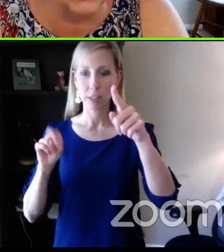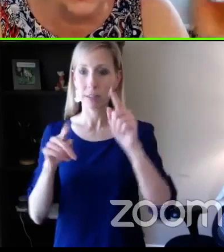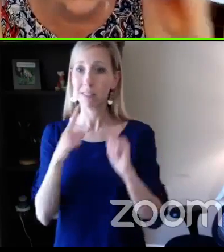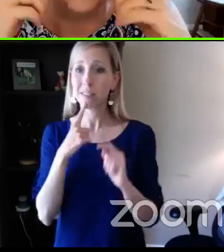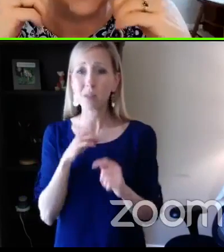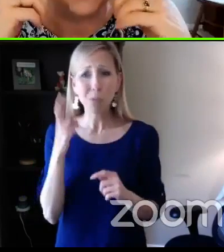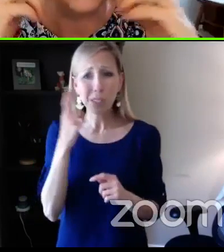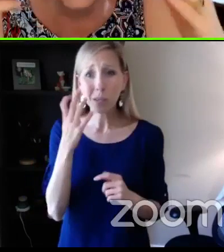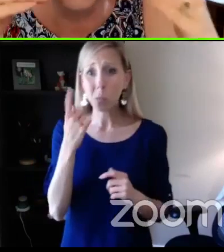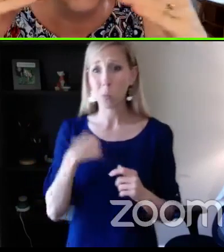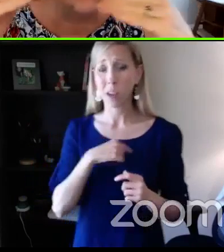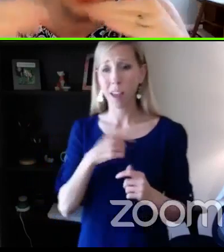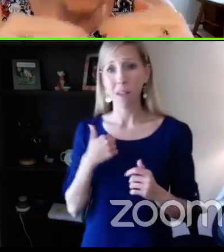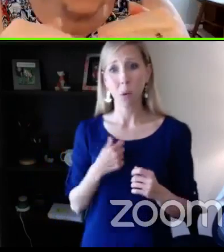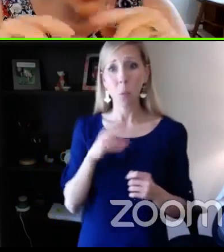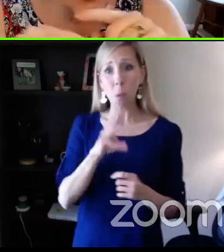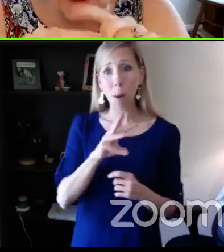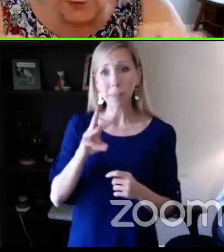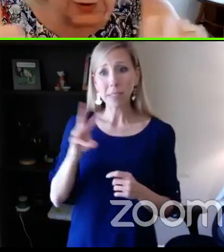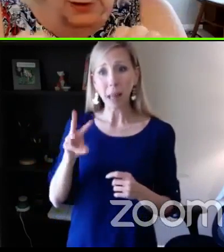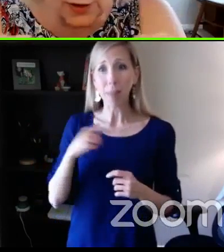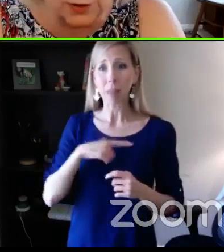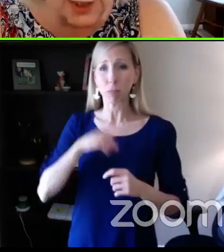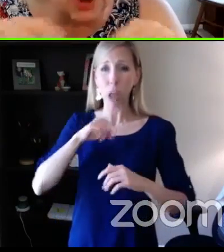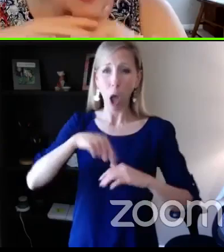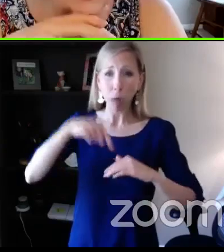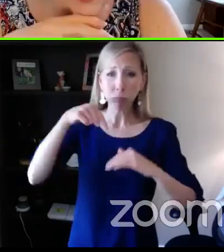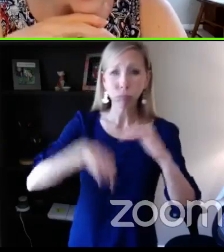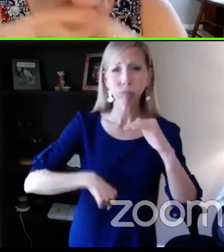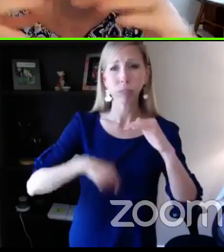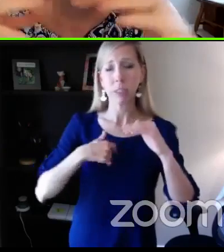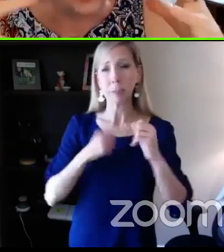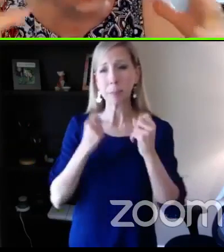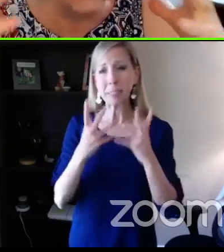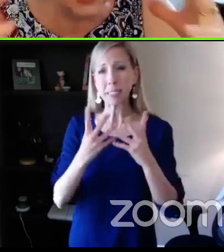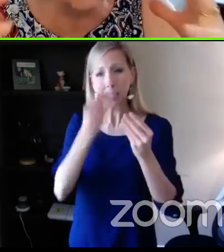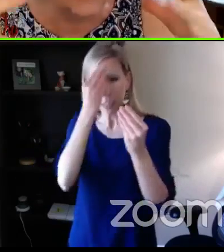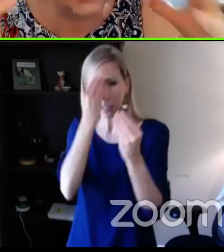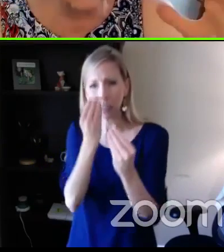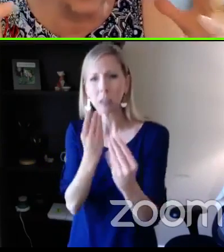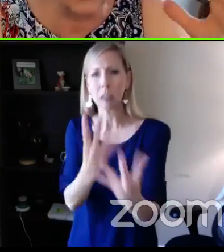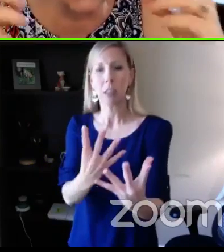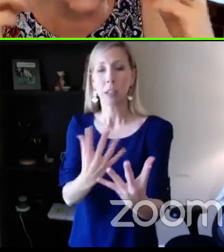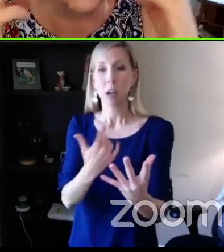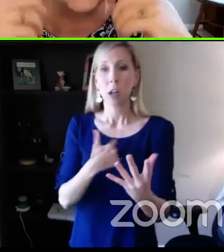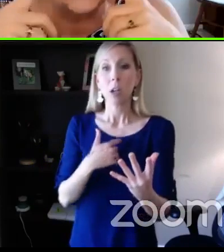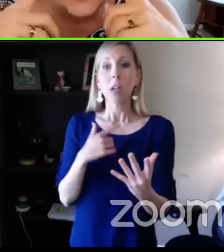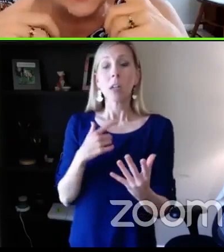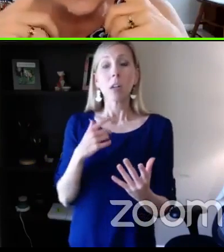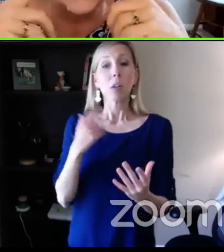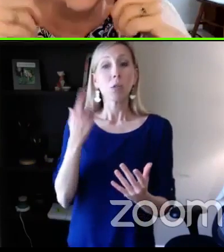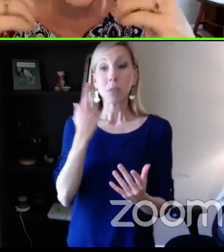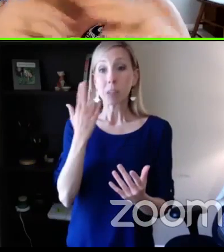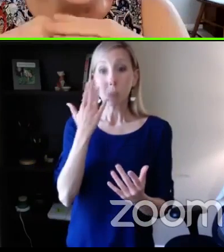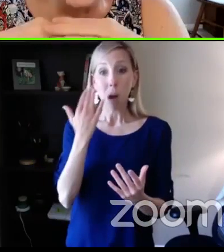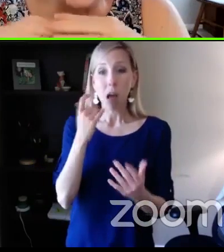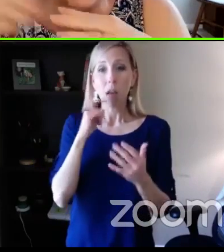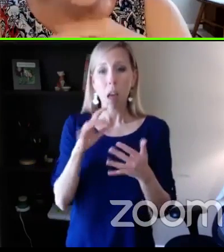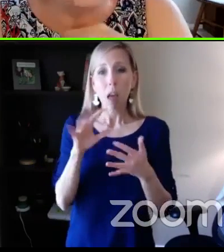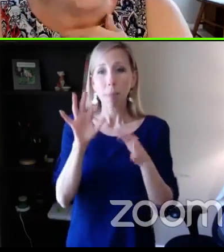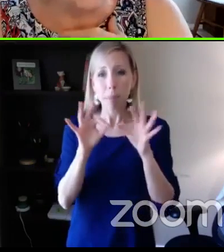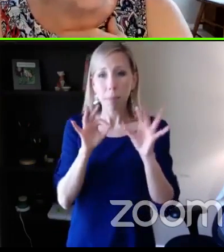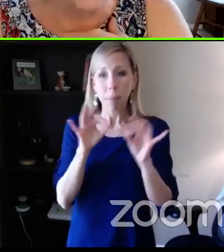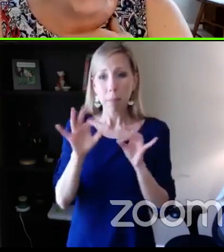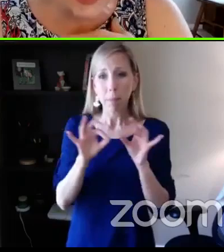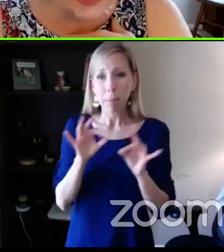information that you can delve into and really go layer by layer and get the information that you need. We